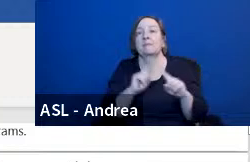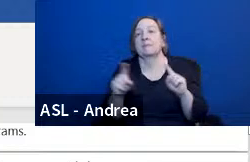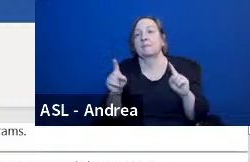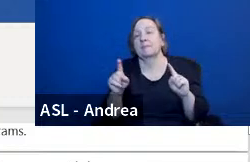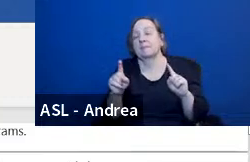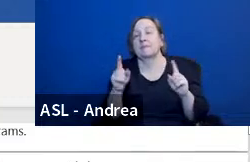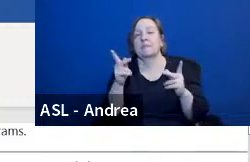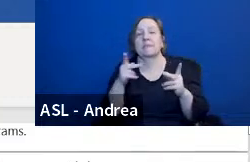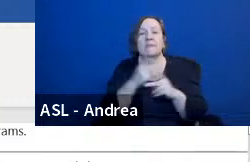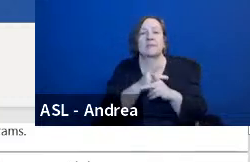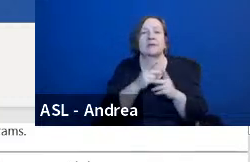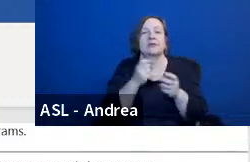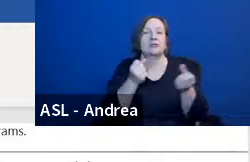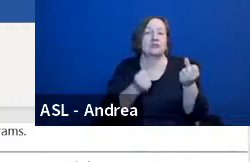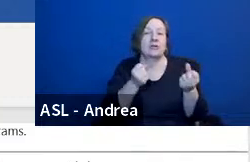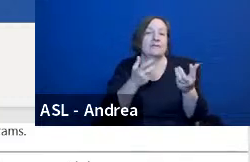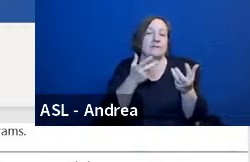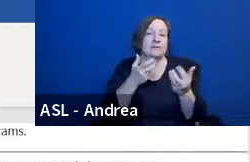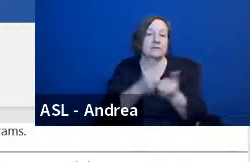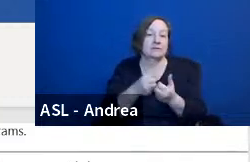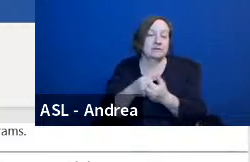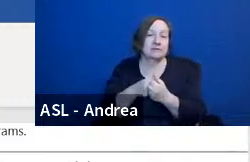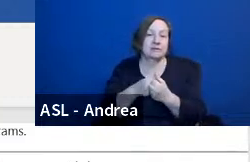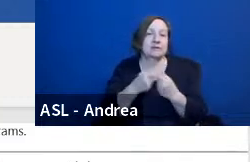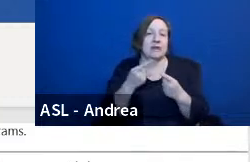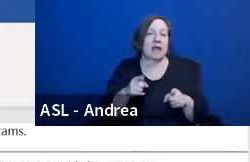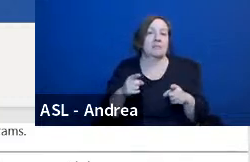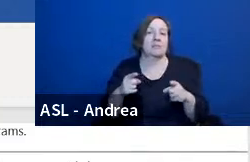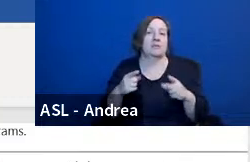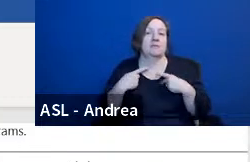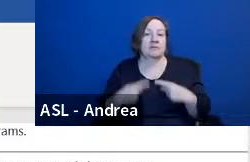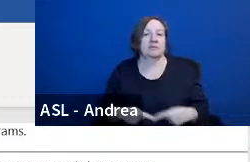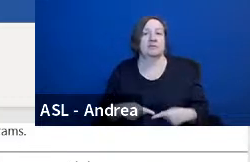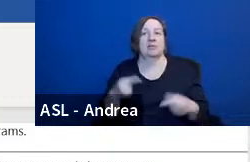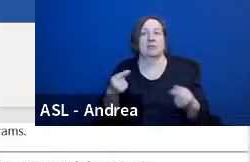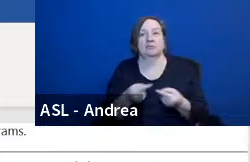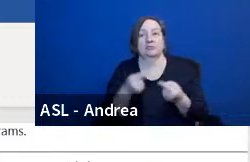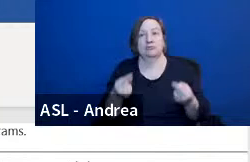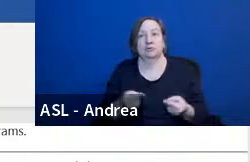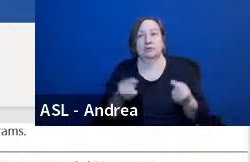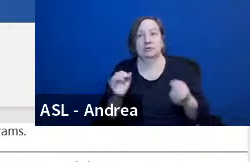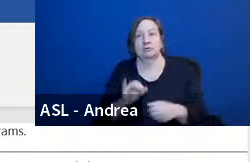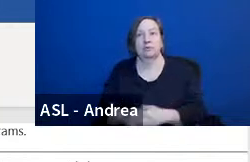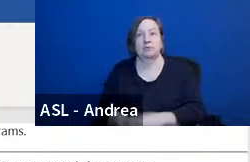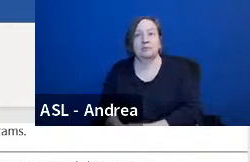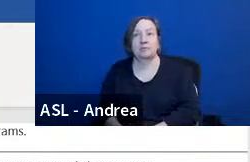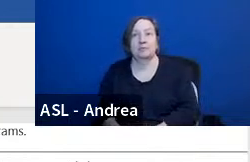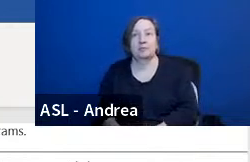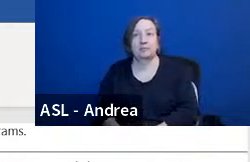traffic incidents that actually lead to physical injury, that sort of thing. Mm-hmm.